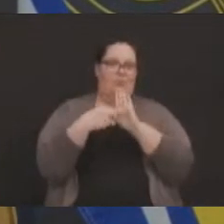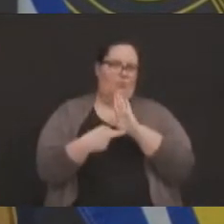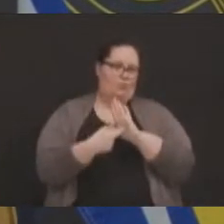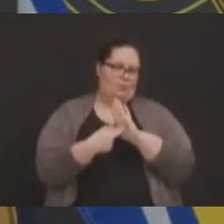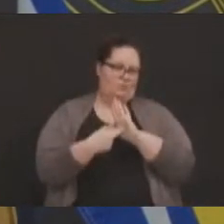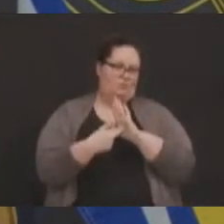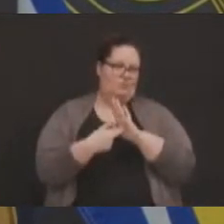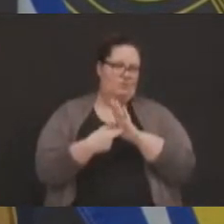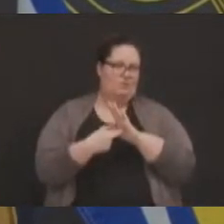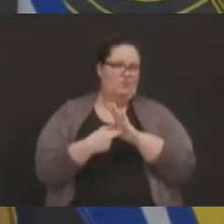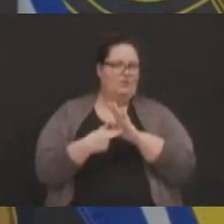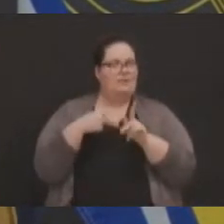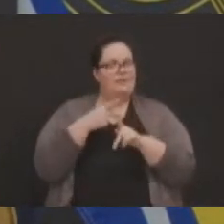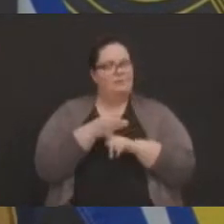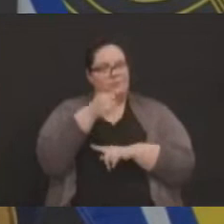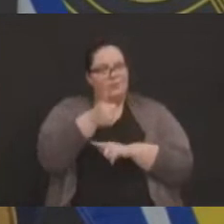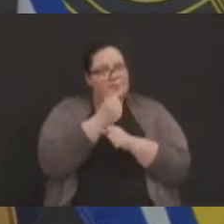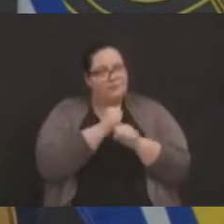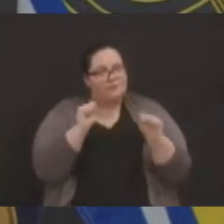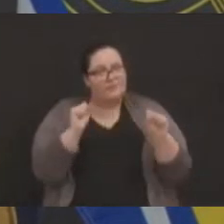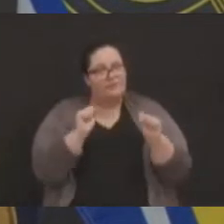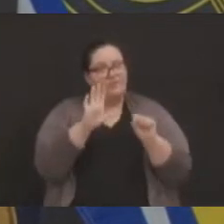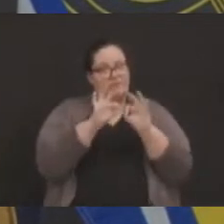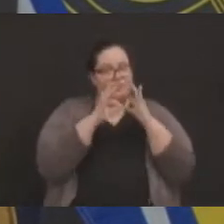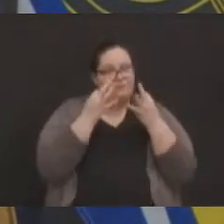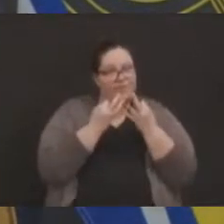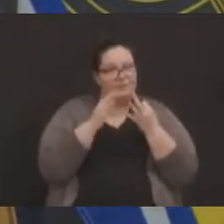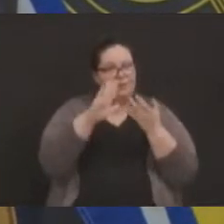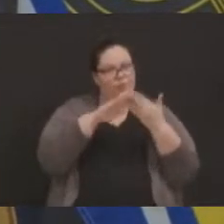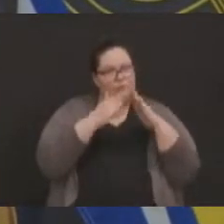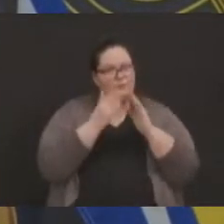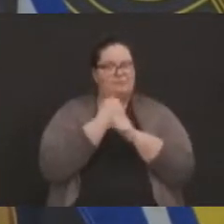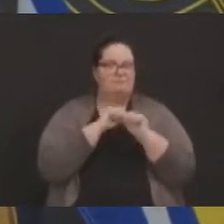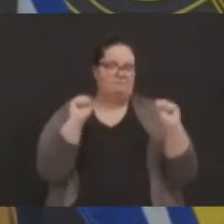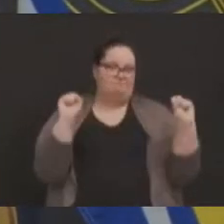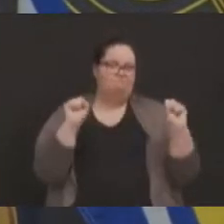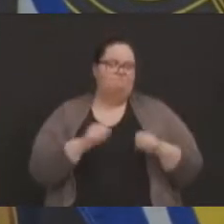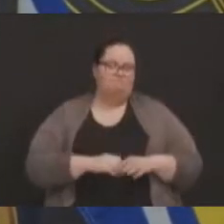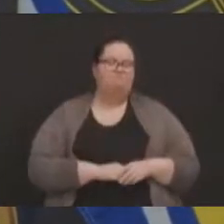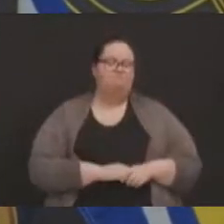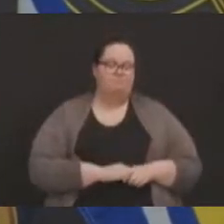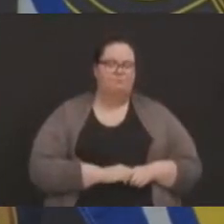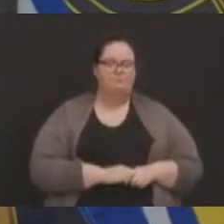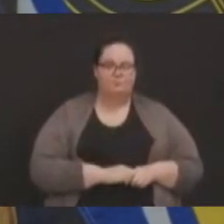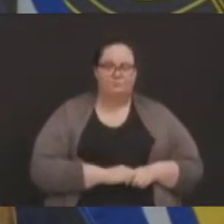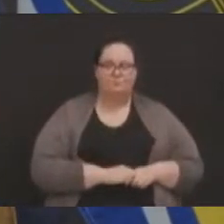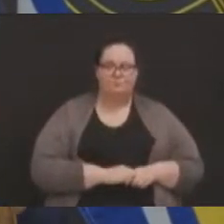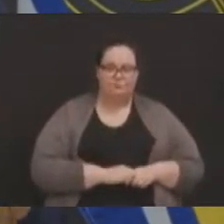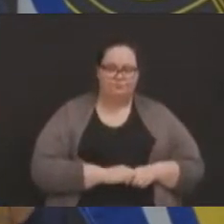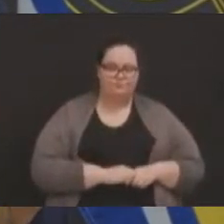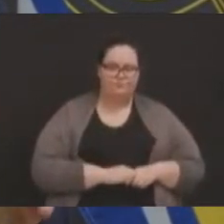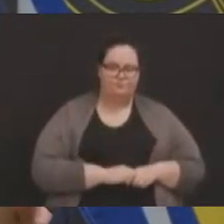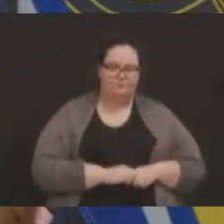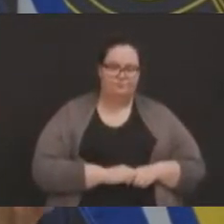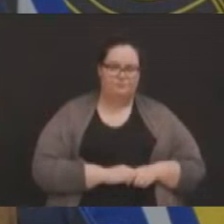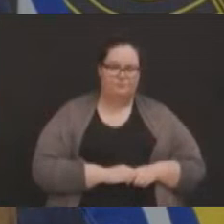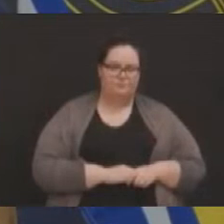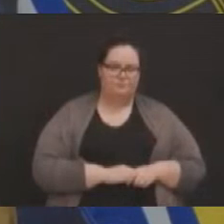Today, I am happy to share that we've now had 5 days without a confirmed positive case in any school